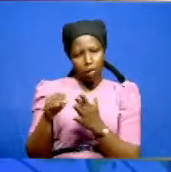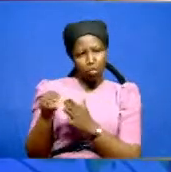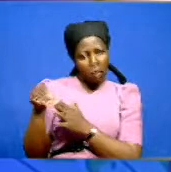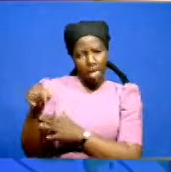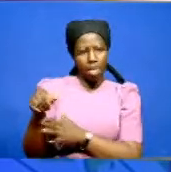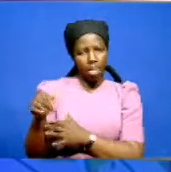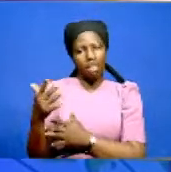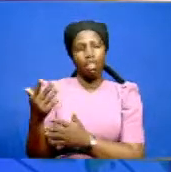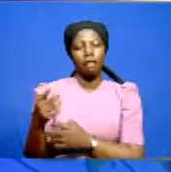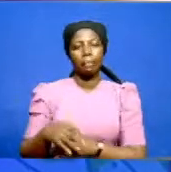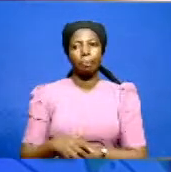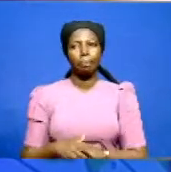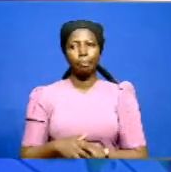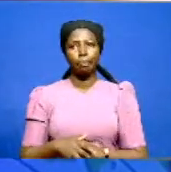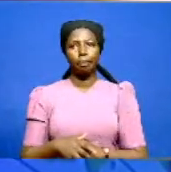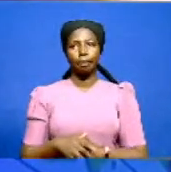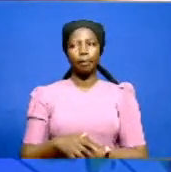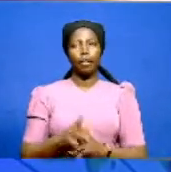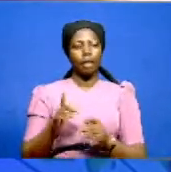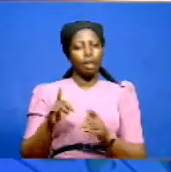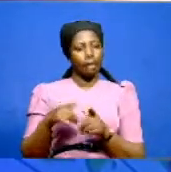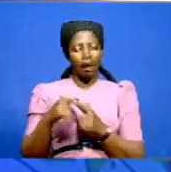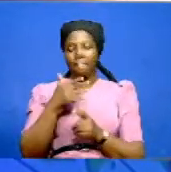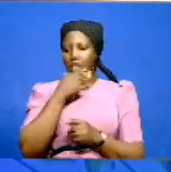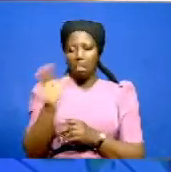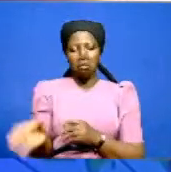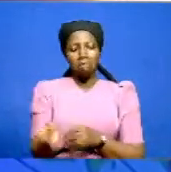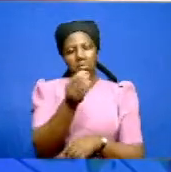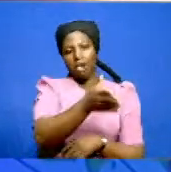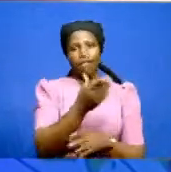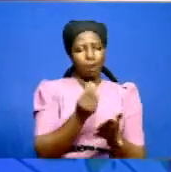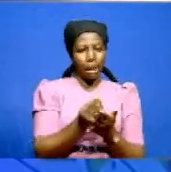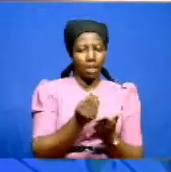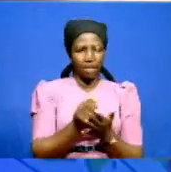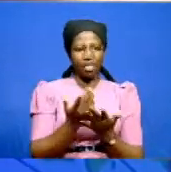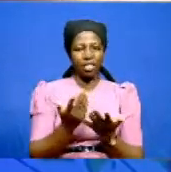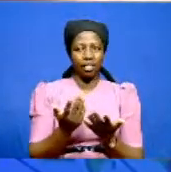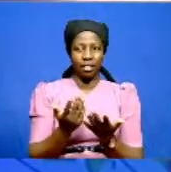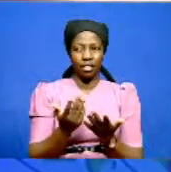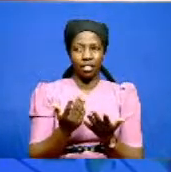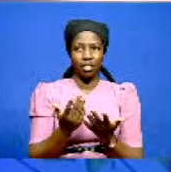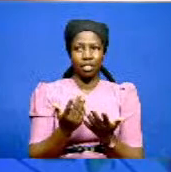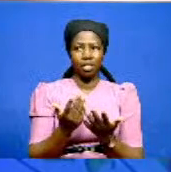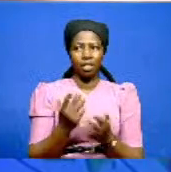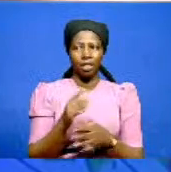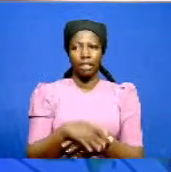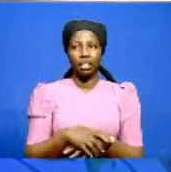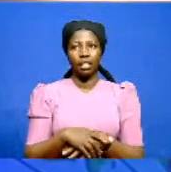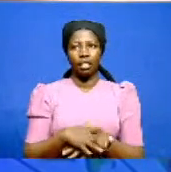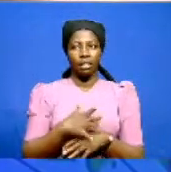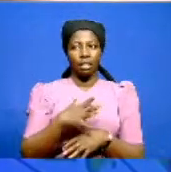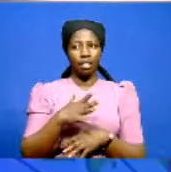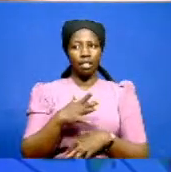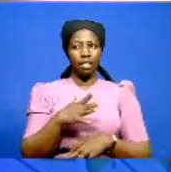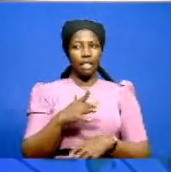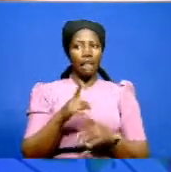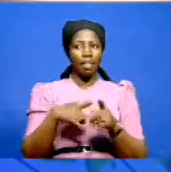he needed to pay. So he gave him the money. Now, by some confusion,